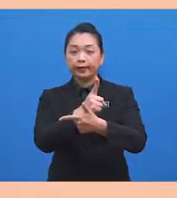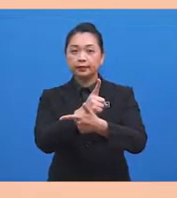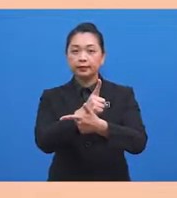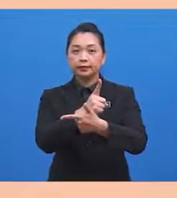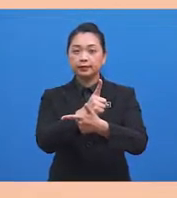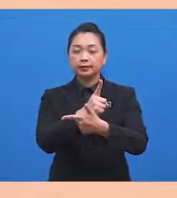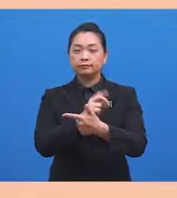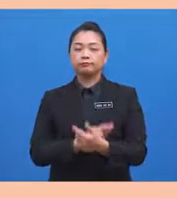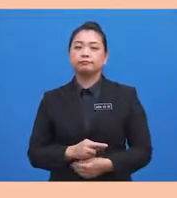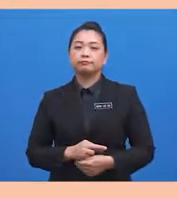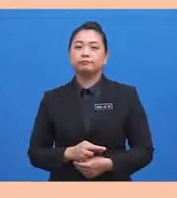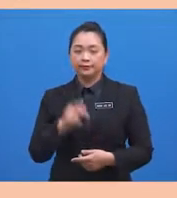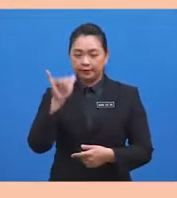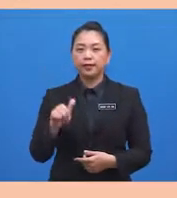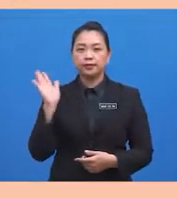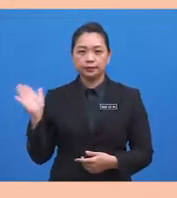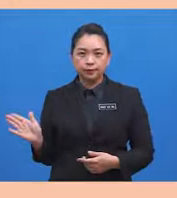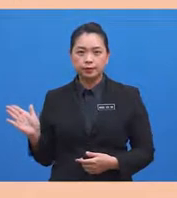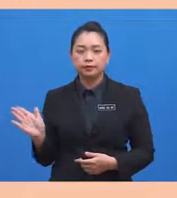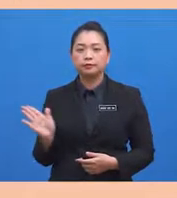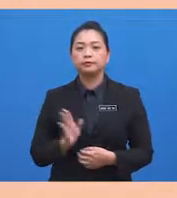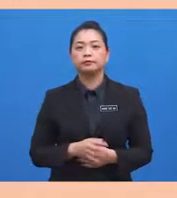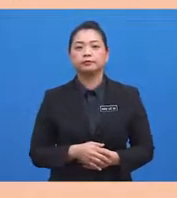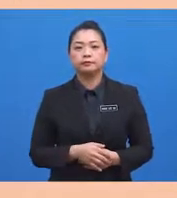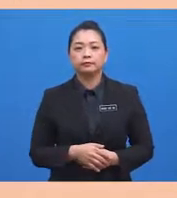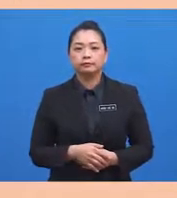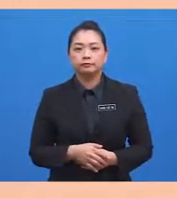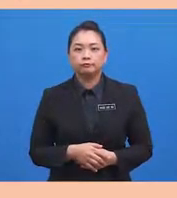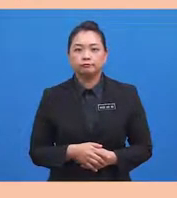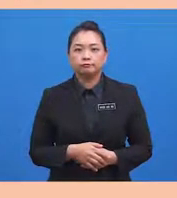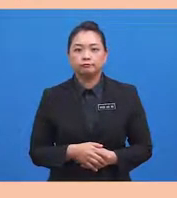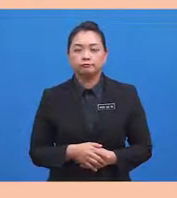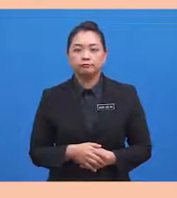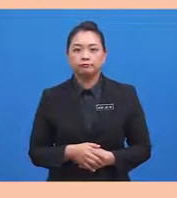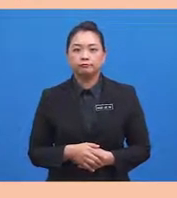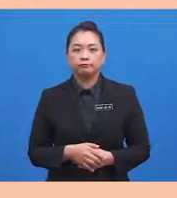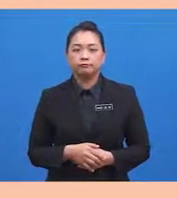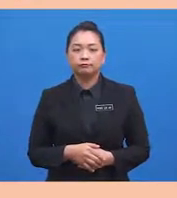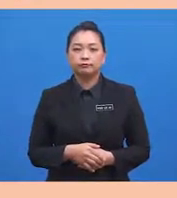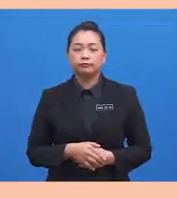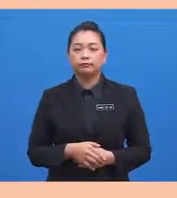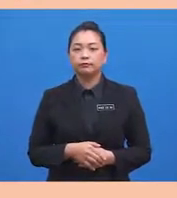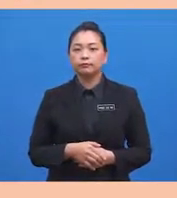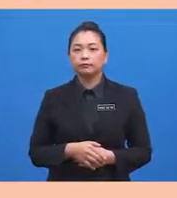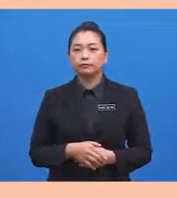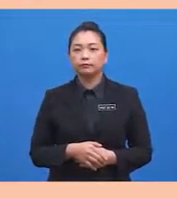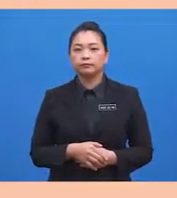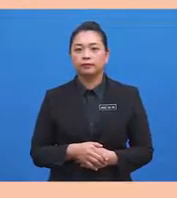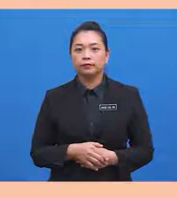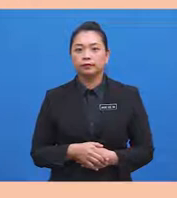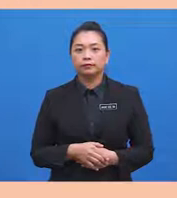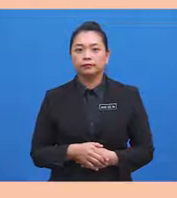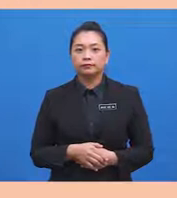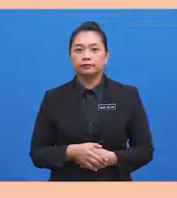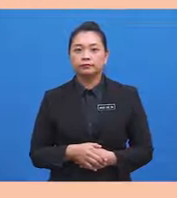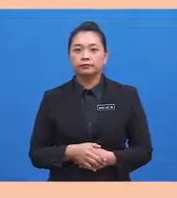the right? Yes, the better meaning would be the second one. The one on your right, therefore, roots in